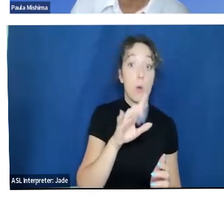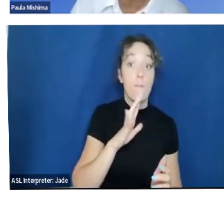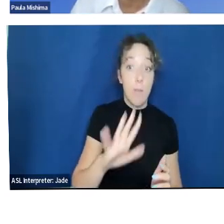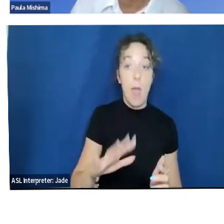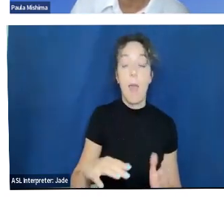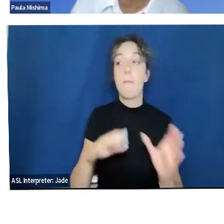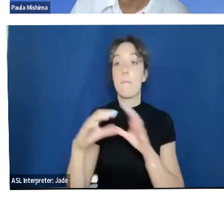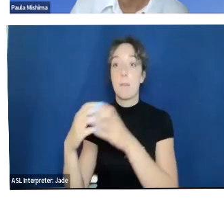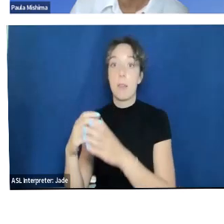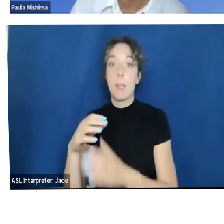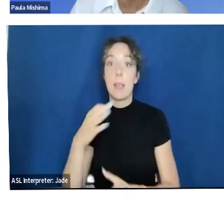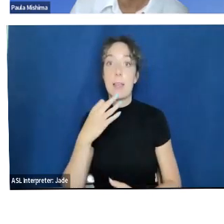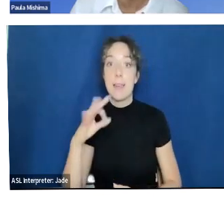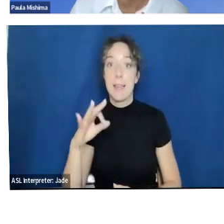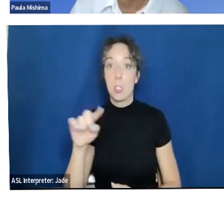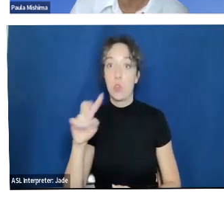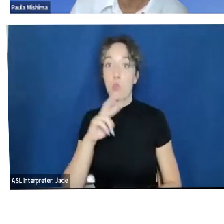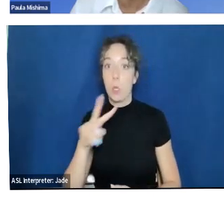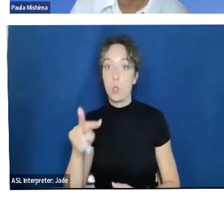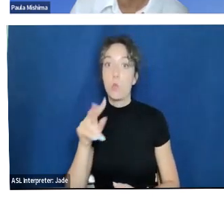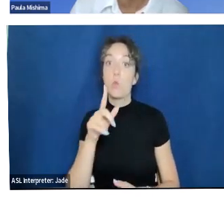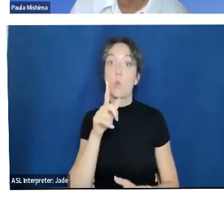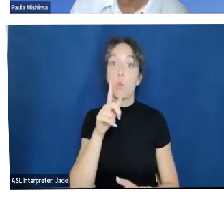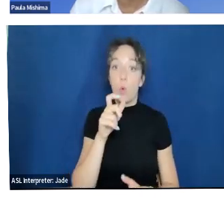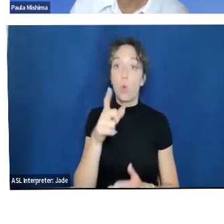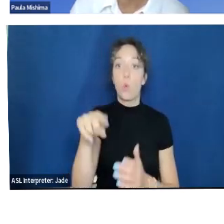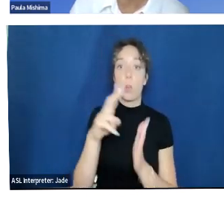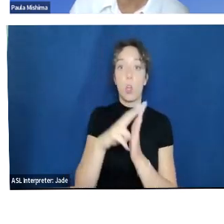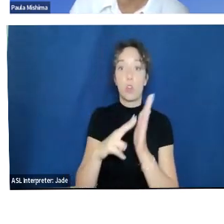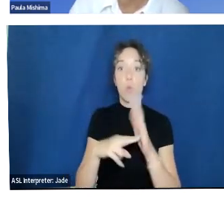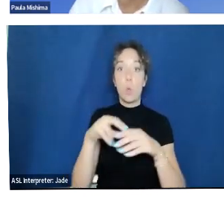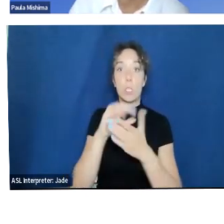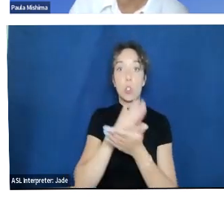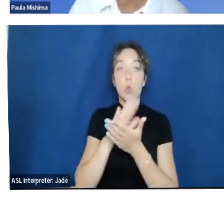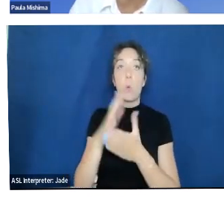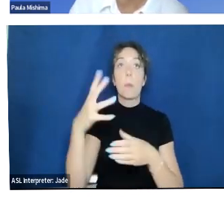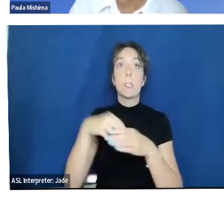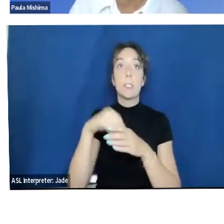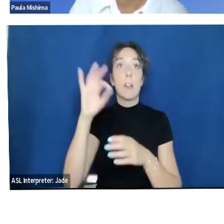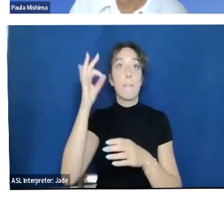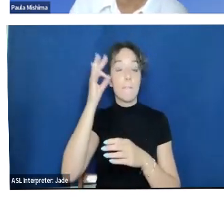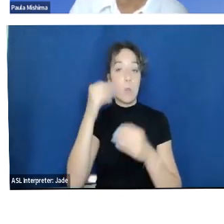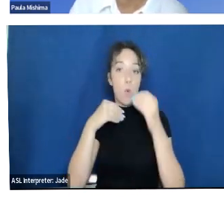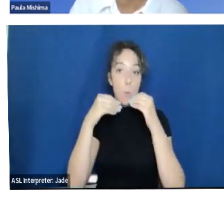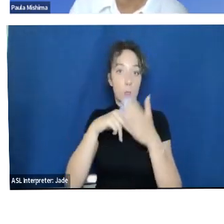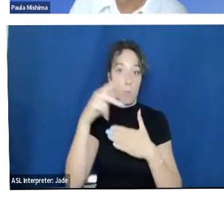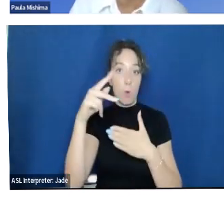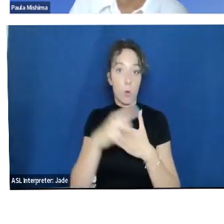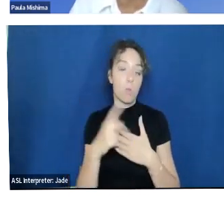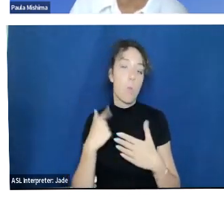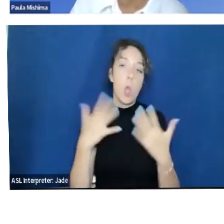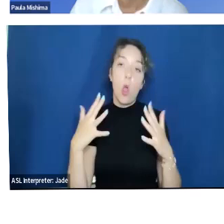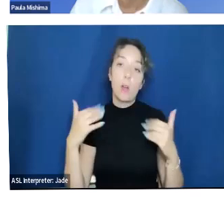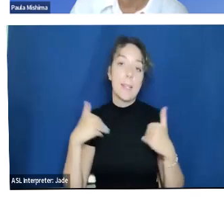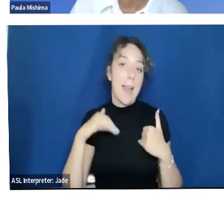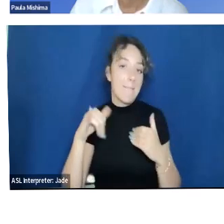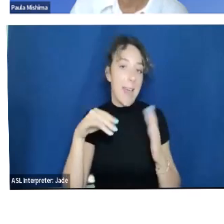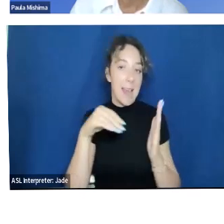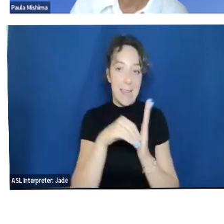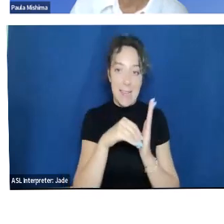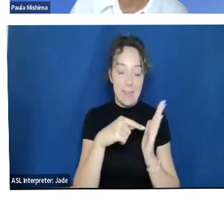who are enrolled in a school participating in a federal meals program. That we already have in CALPADS. You don't have to do anything